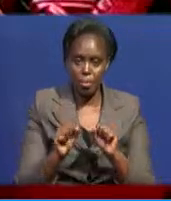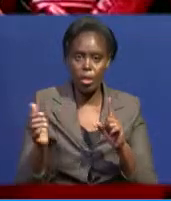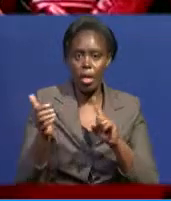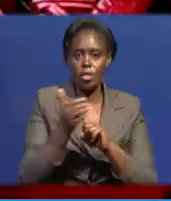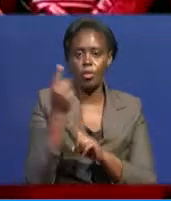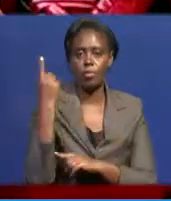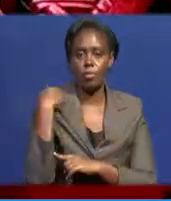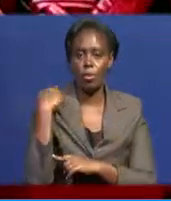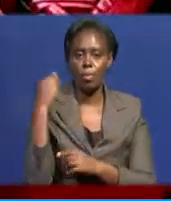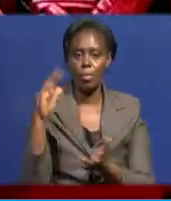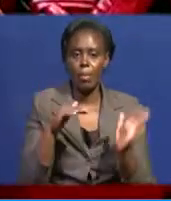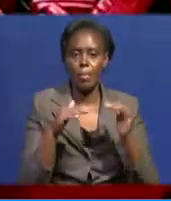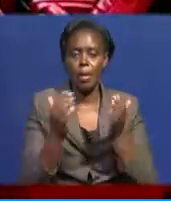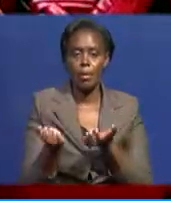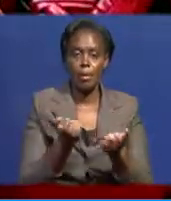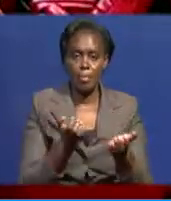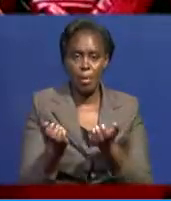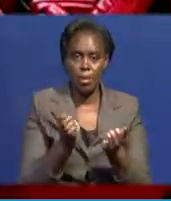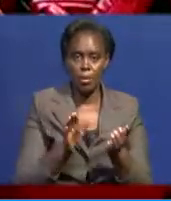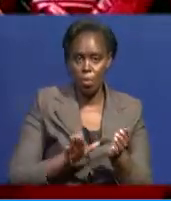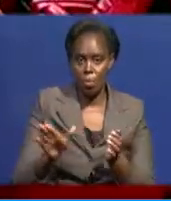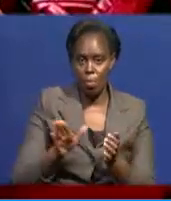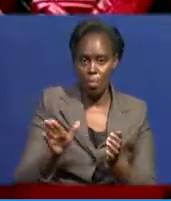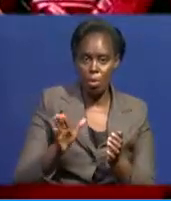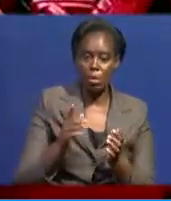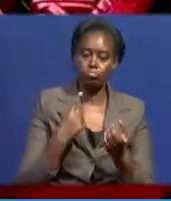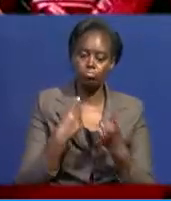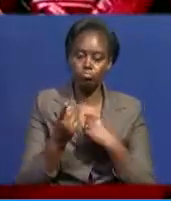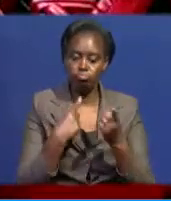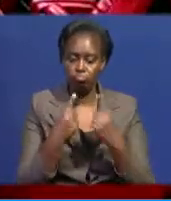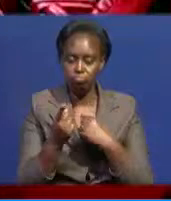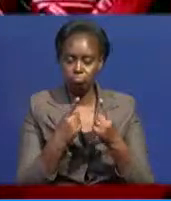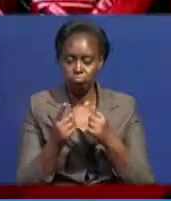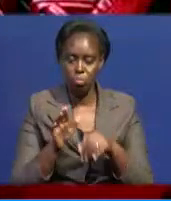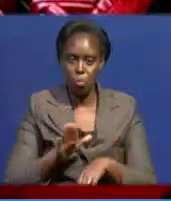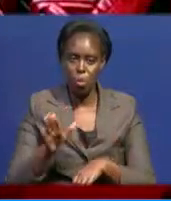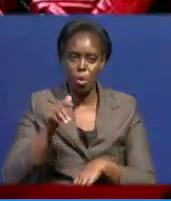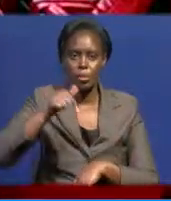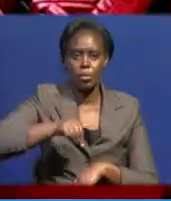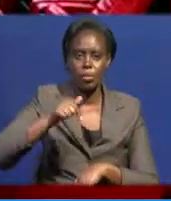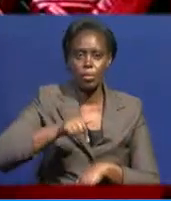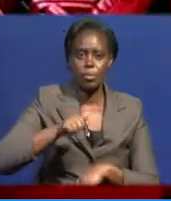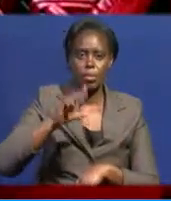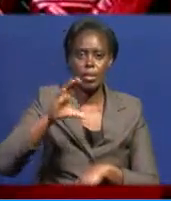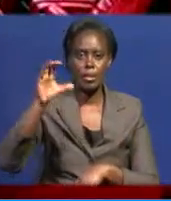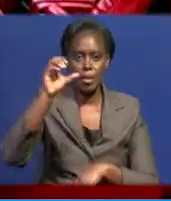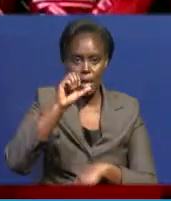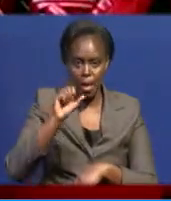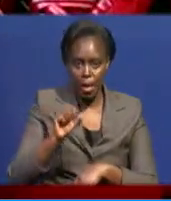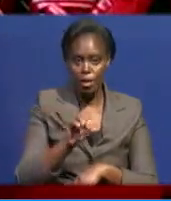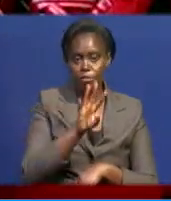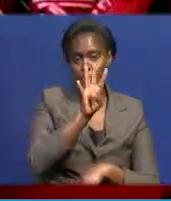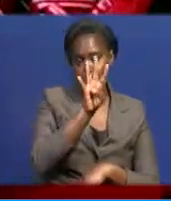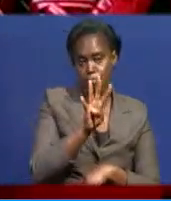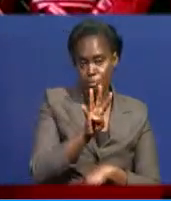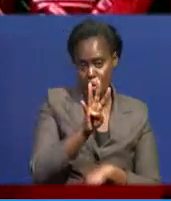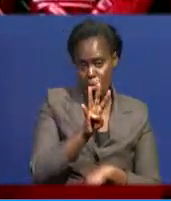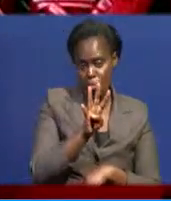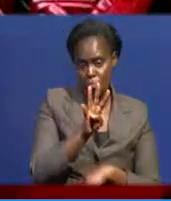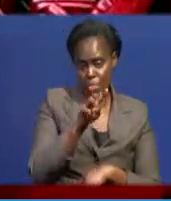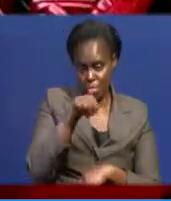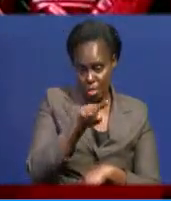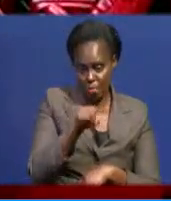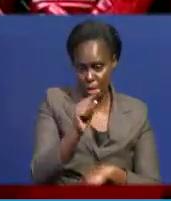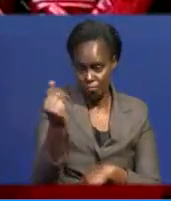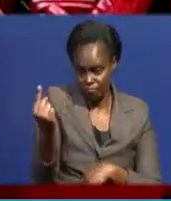the business that the senators will this morning be transacting is that four cabinet secretaries set to appear before the